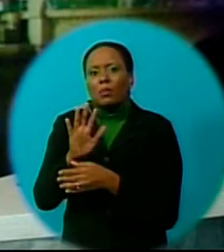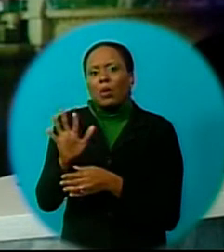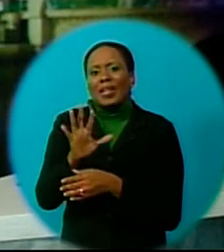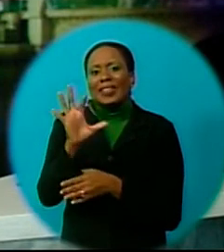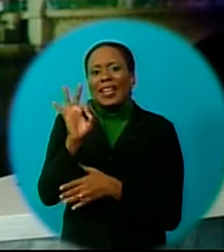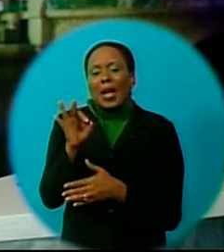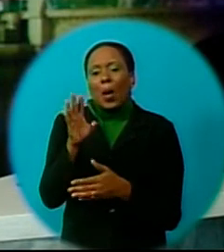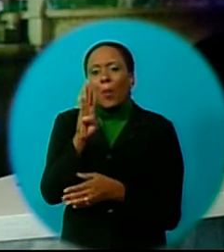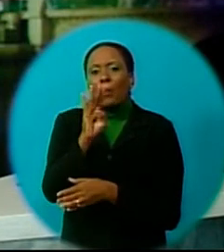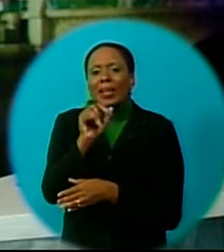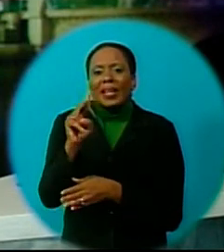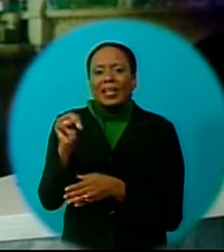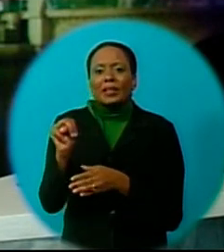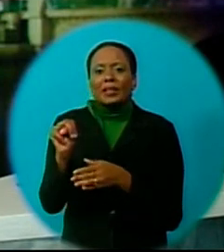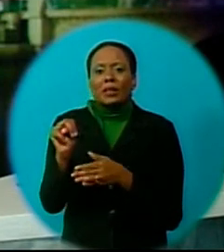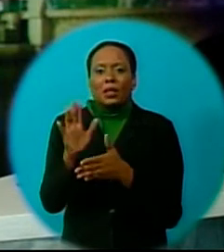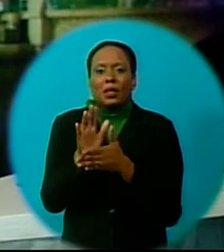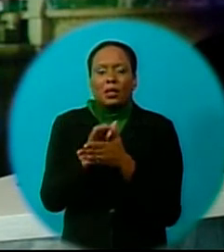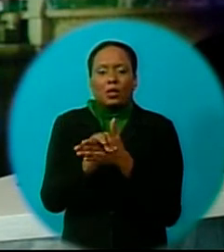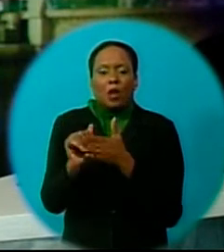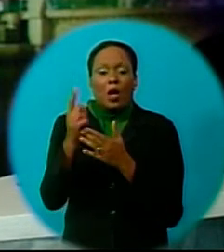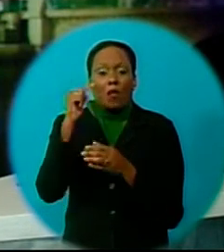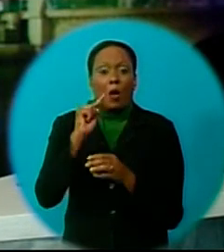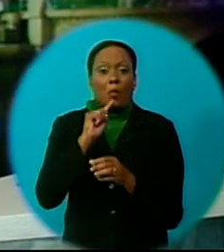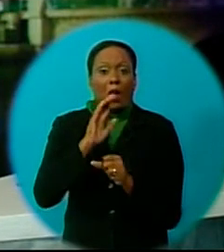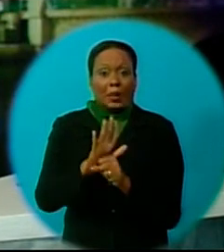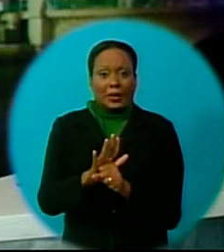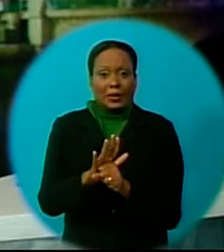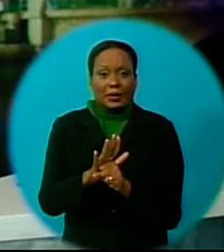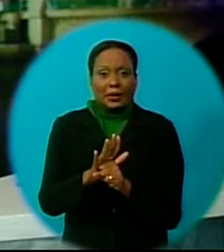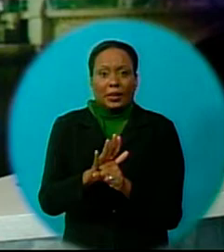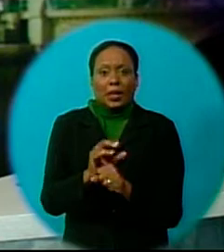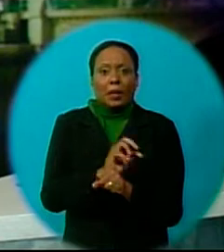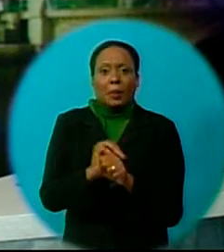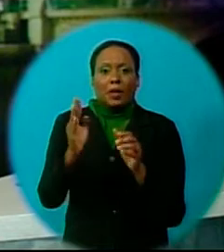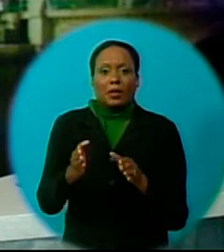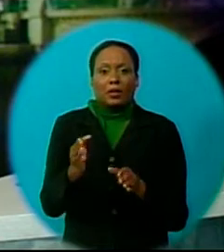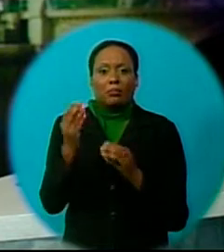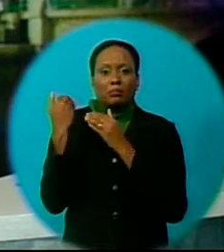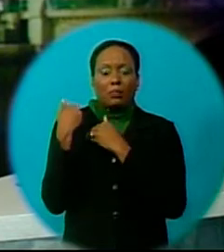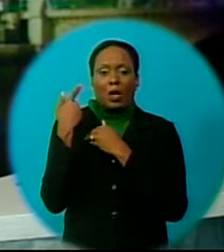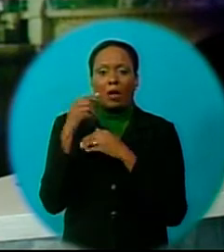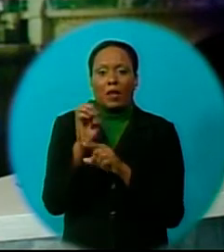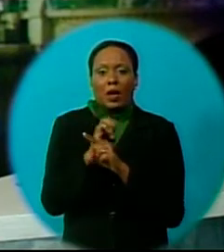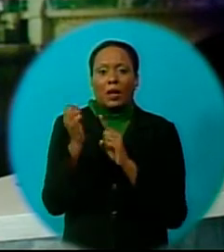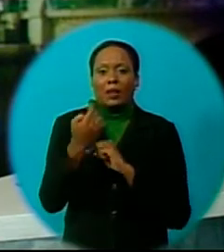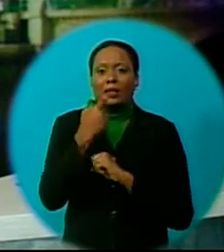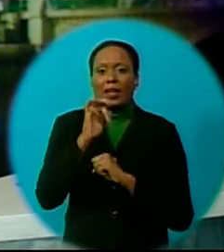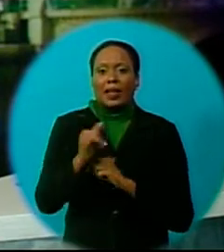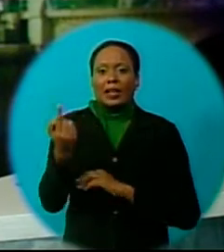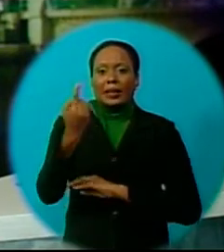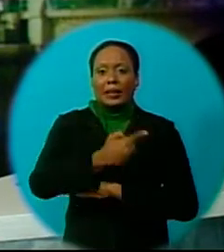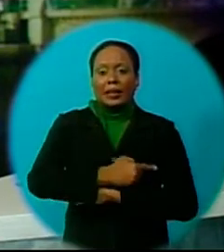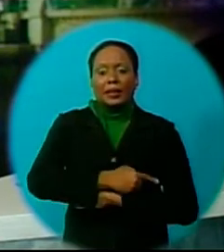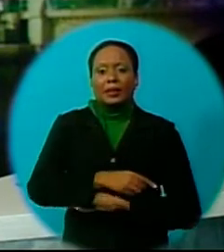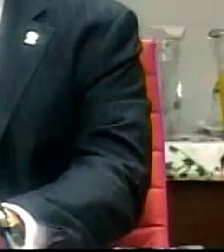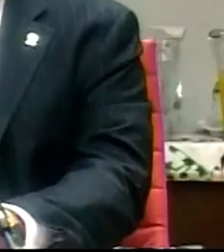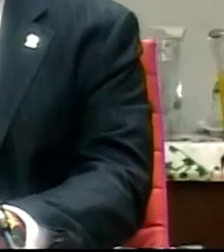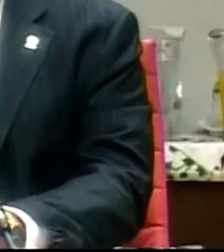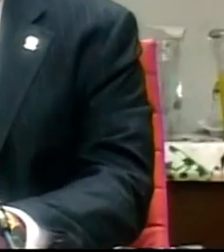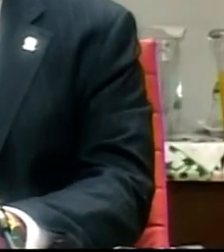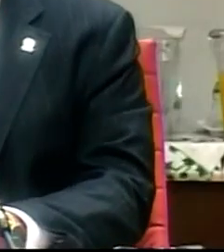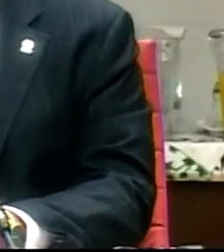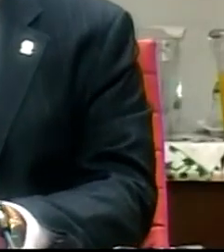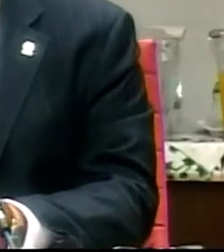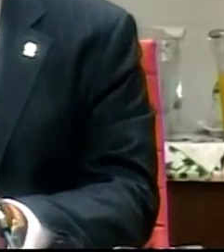donor countries. The news from Minister of the Environment and Drainage, Dr. Dennis Lowe, during a press conference. We are